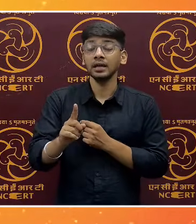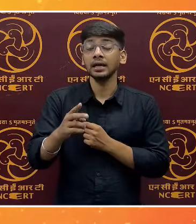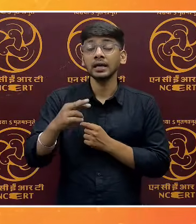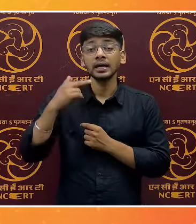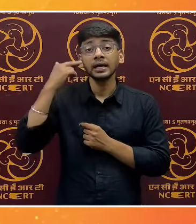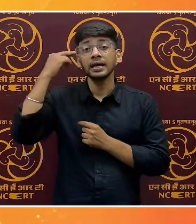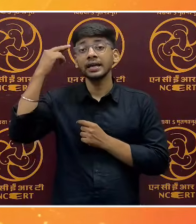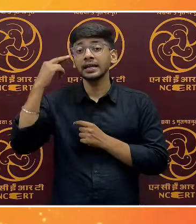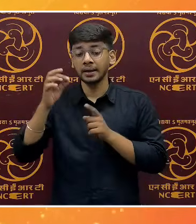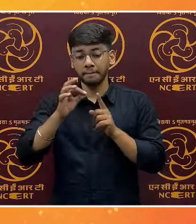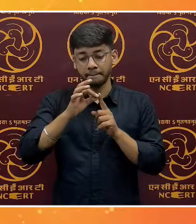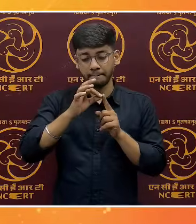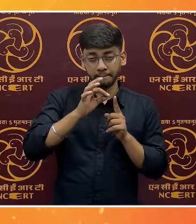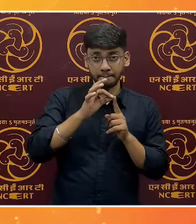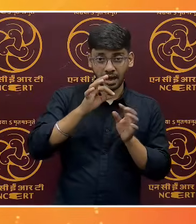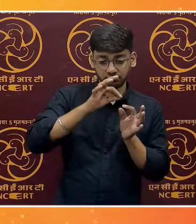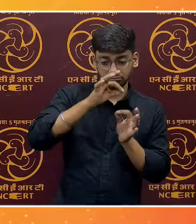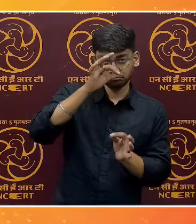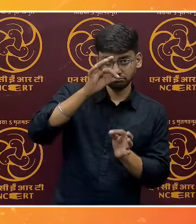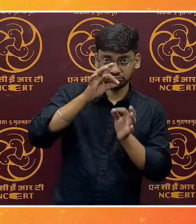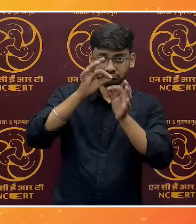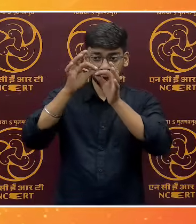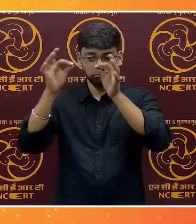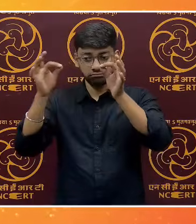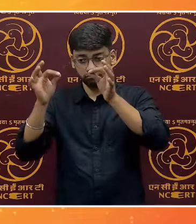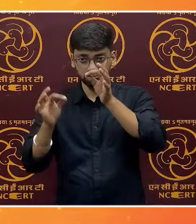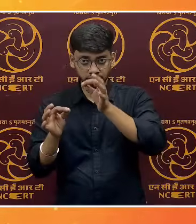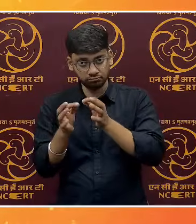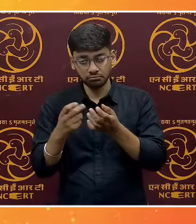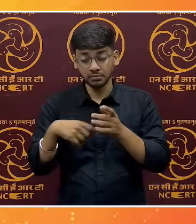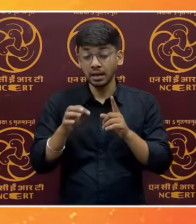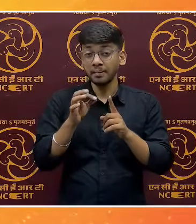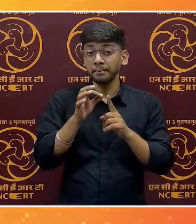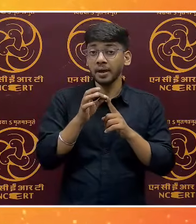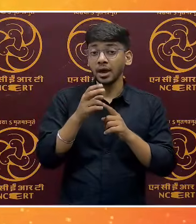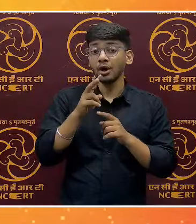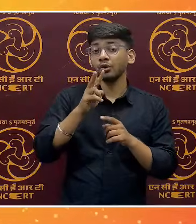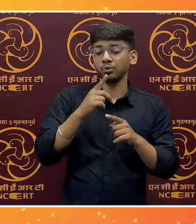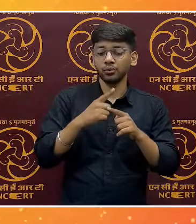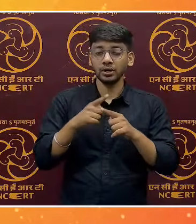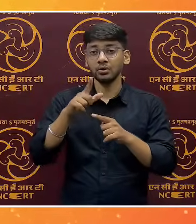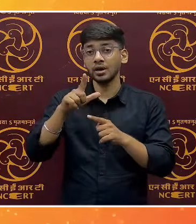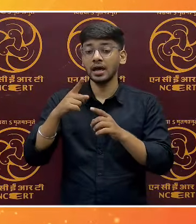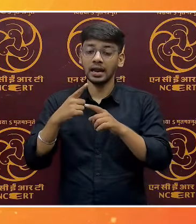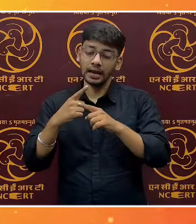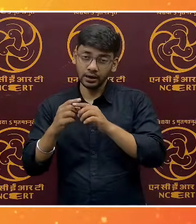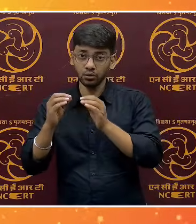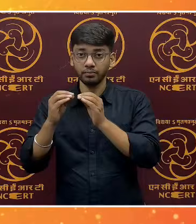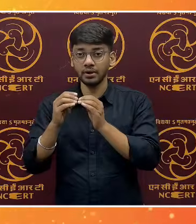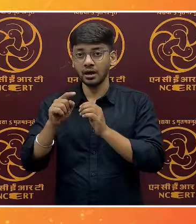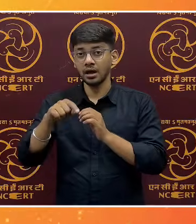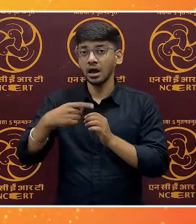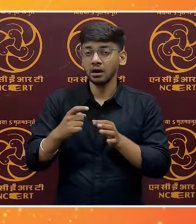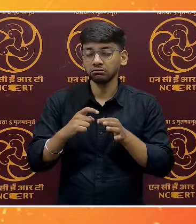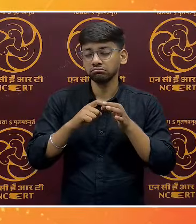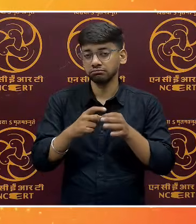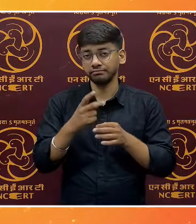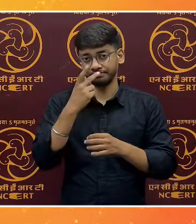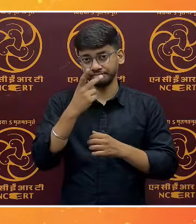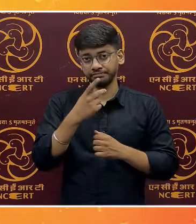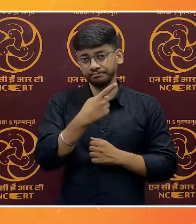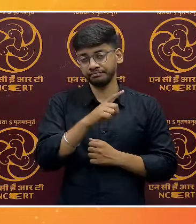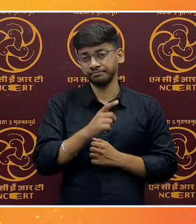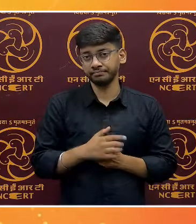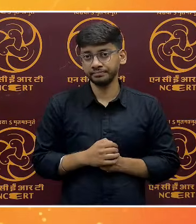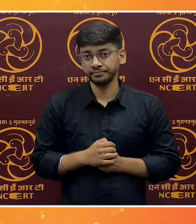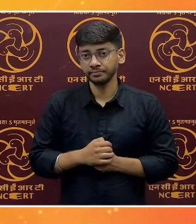of rectangle is 2 into breadth. So this way our option C is correct. Now we are moving to the next question. This